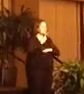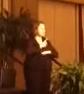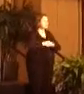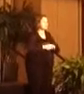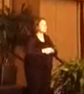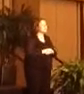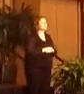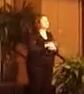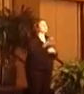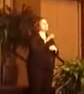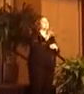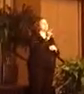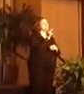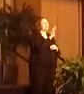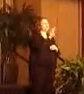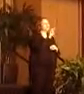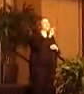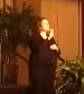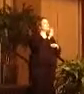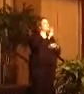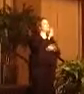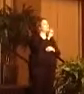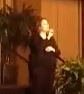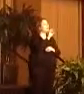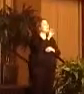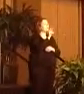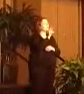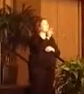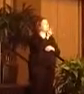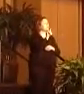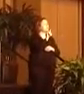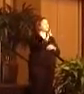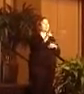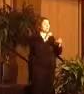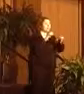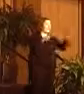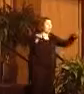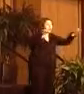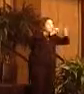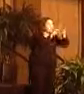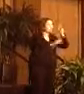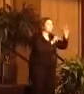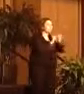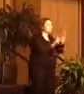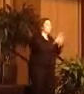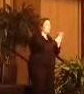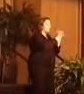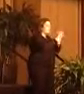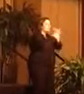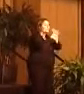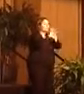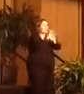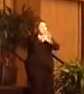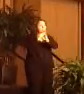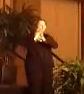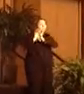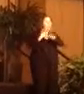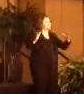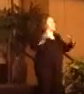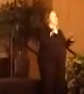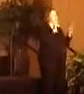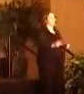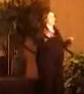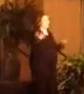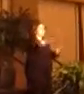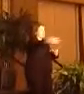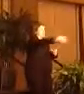It was the YouTube documentary filmed by all you guys, by people all over the world, and it was edited and put together by like Ridley Scott and Kevin